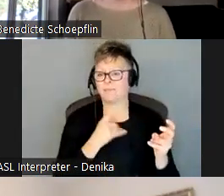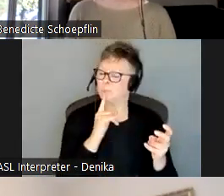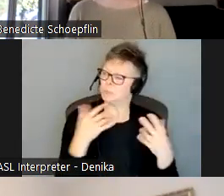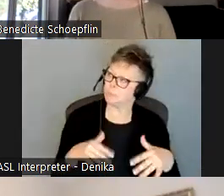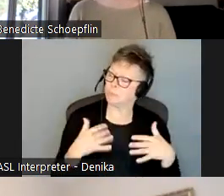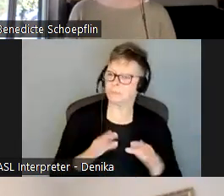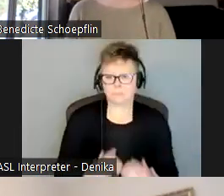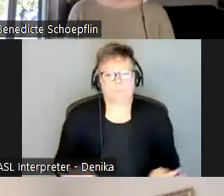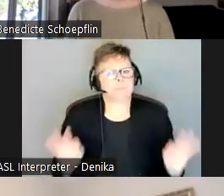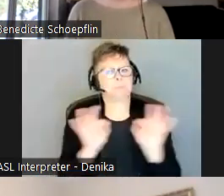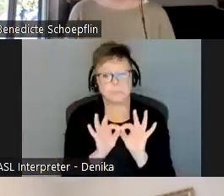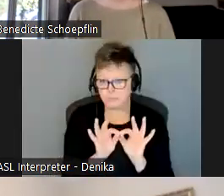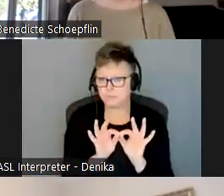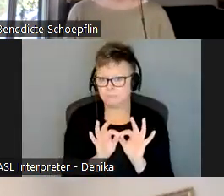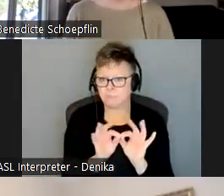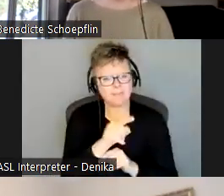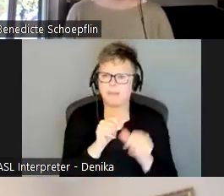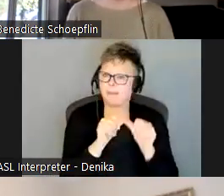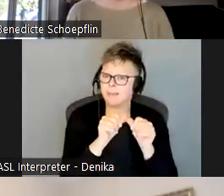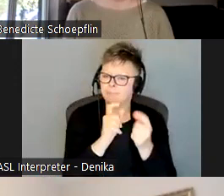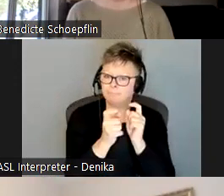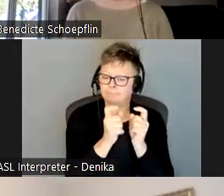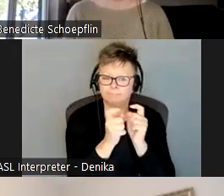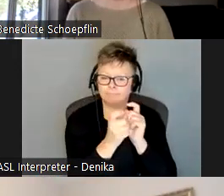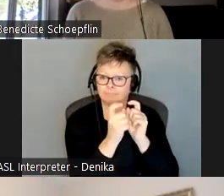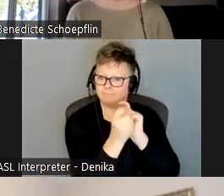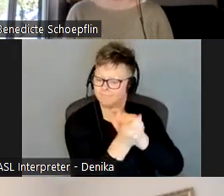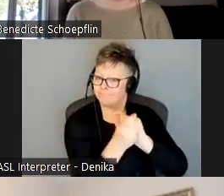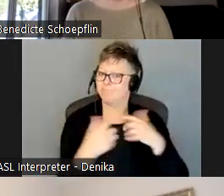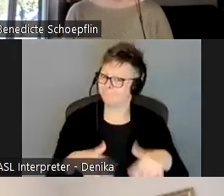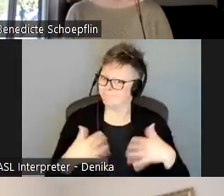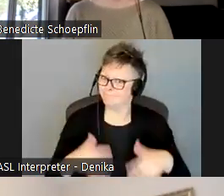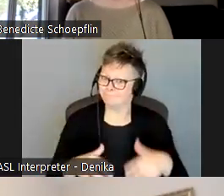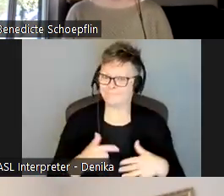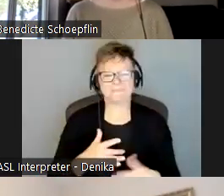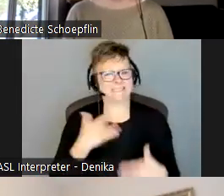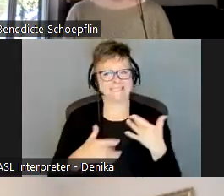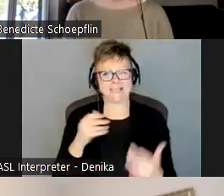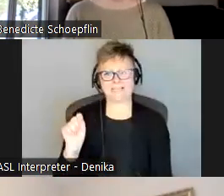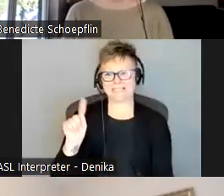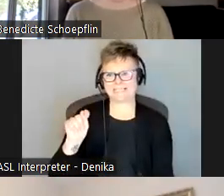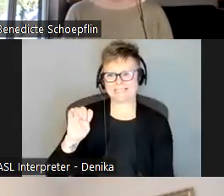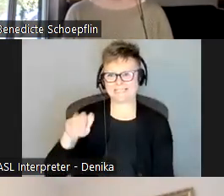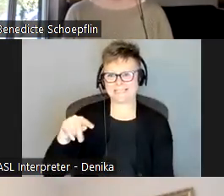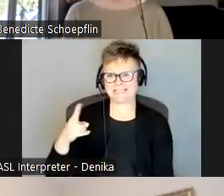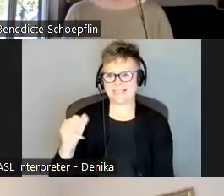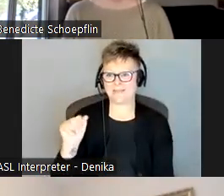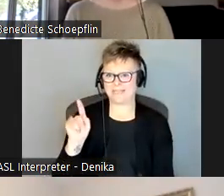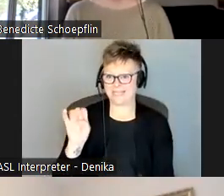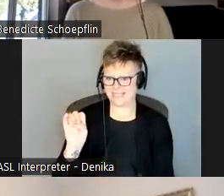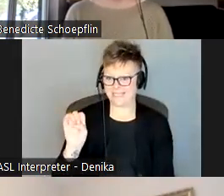that keeps evolving. So we're very, very excited to have Stephanie to tell us about the latest and the newest in